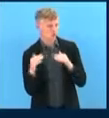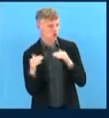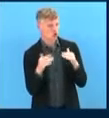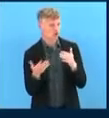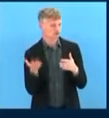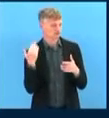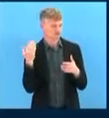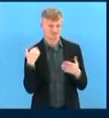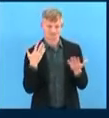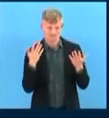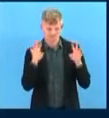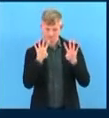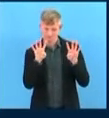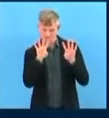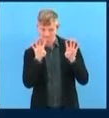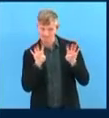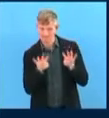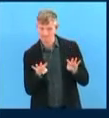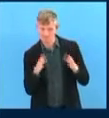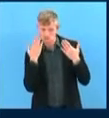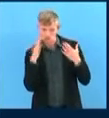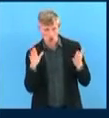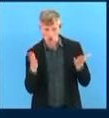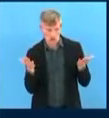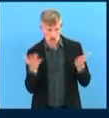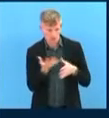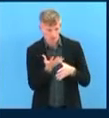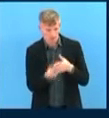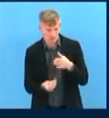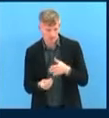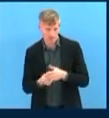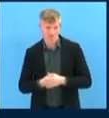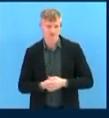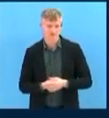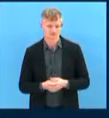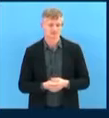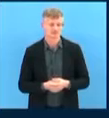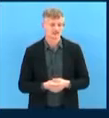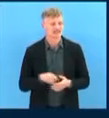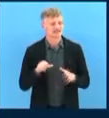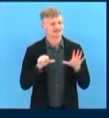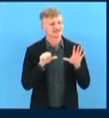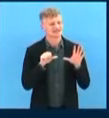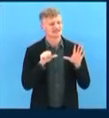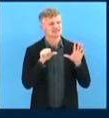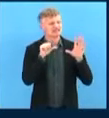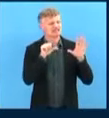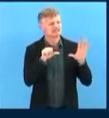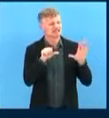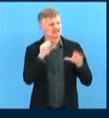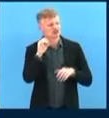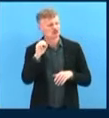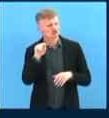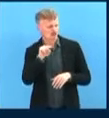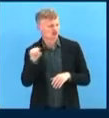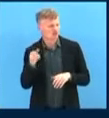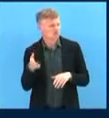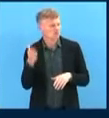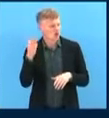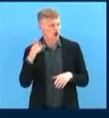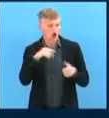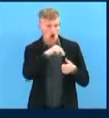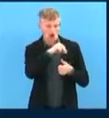unknown. 613 people, including 63 children, were brutally murdered by the armed forces of Armenia